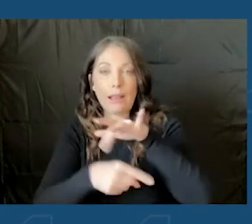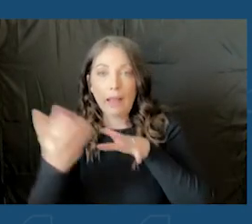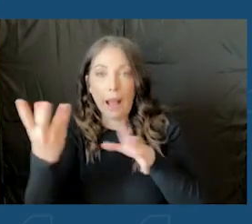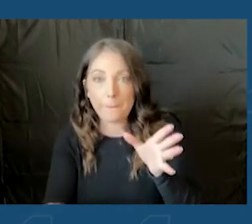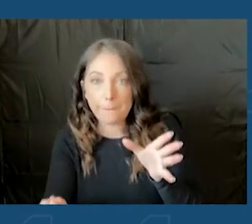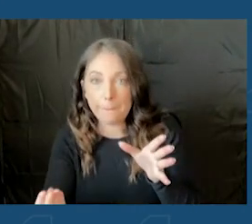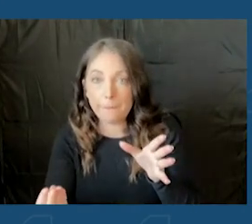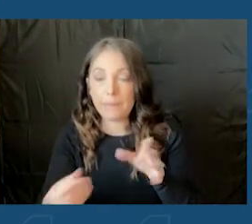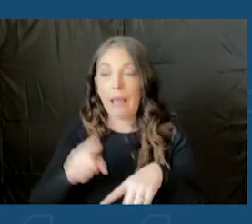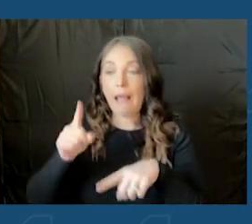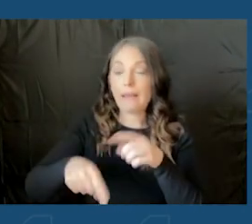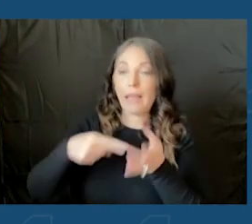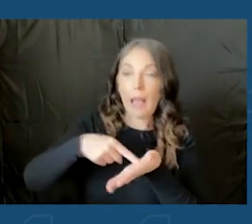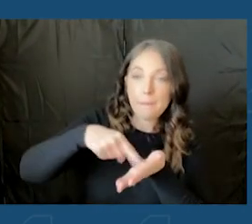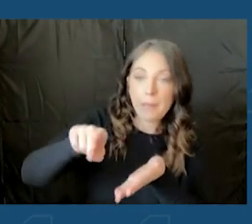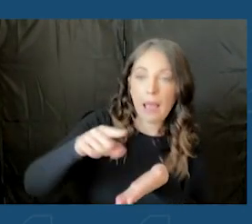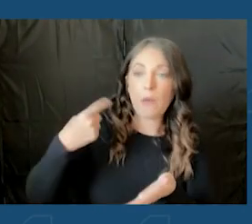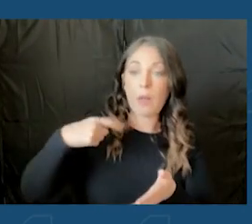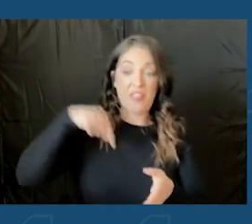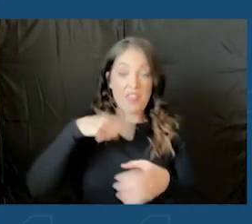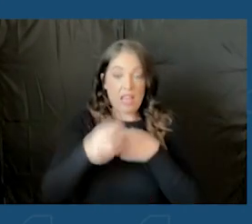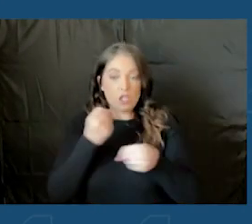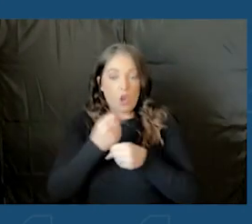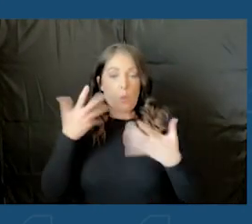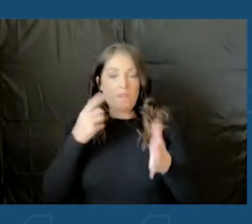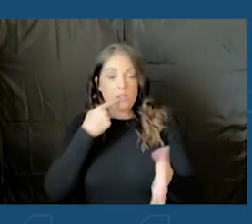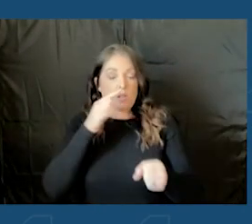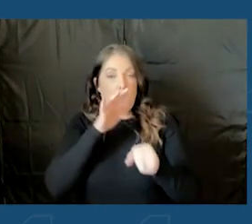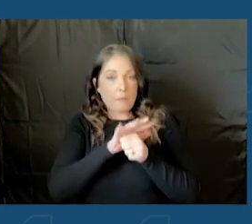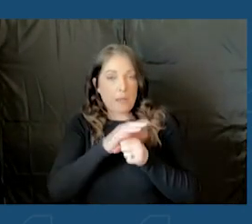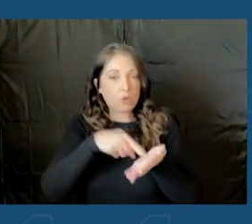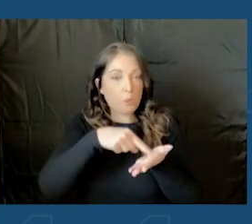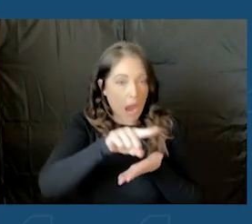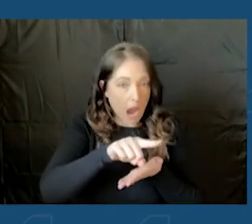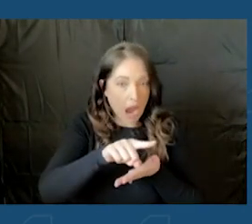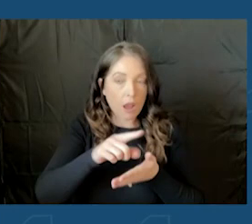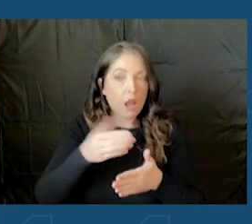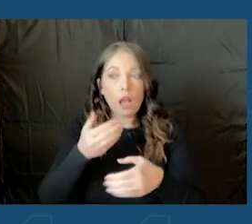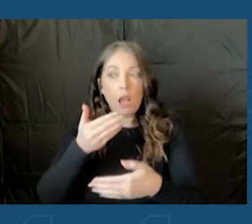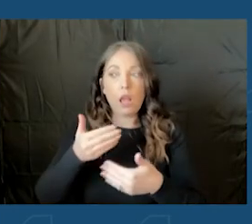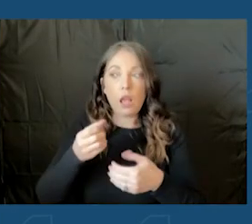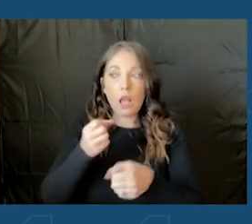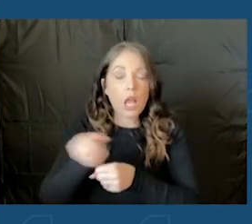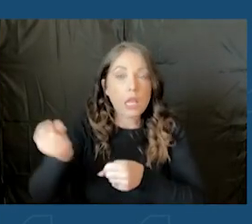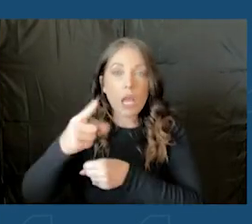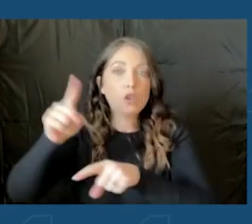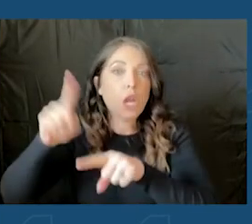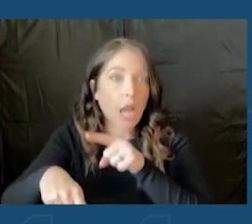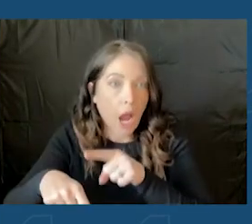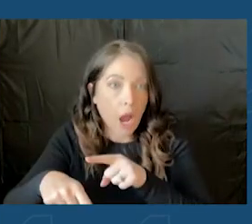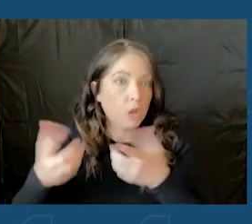afford to pay for what we committed to this year. So what we did was, yes, we talked about sort of